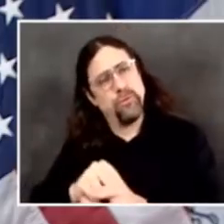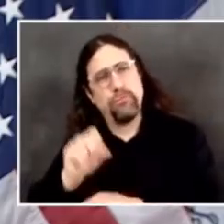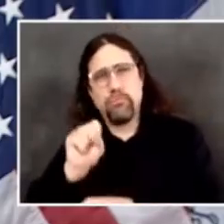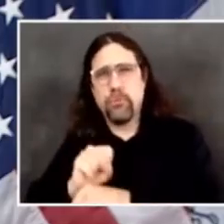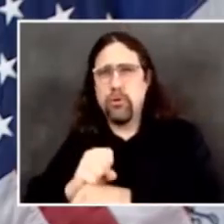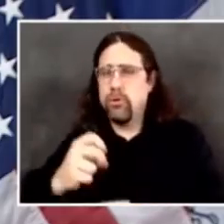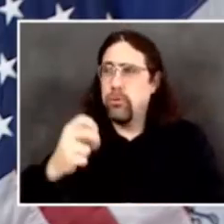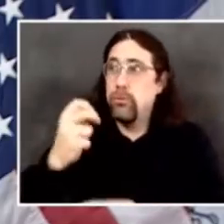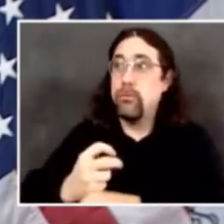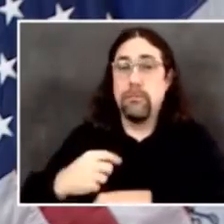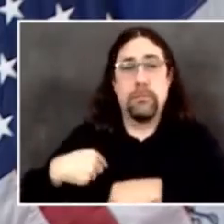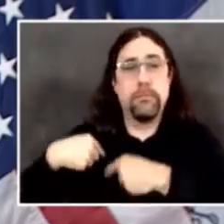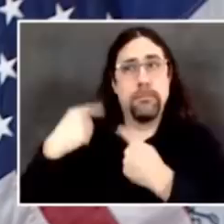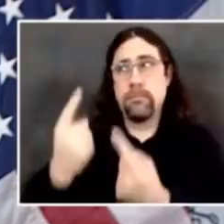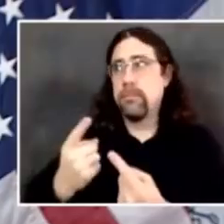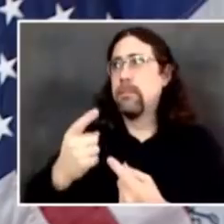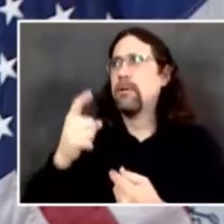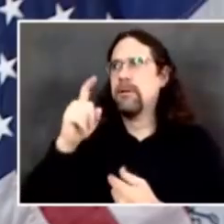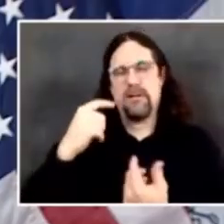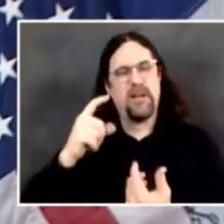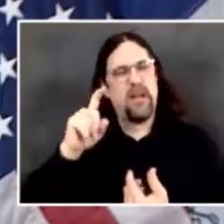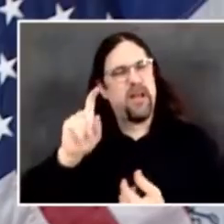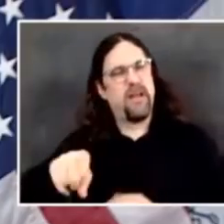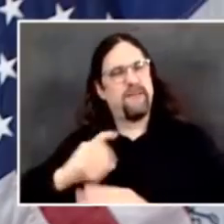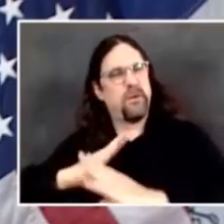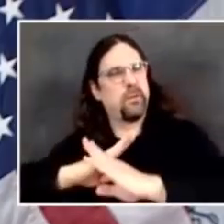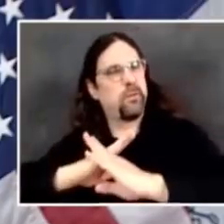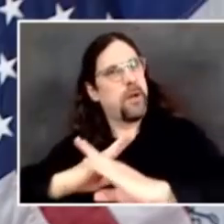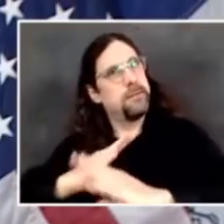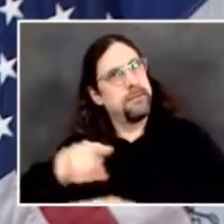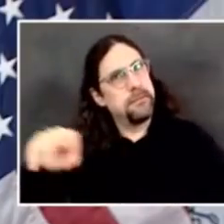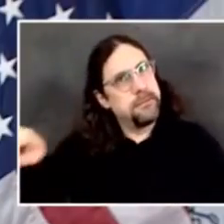through those doors, and yet they show up every single day.